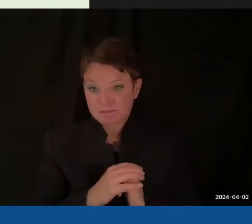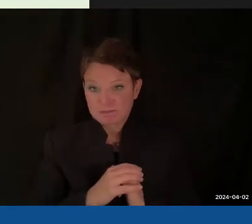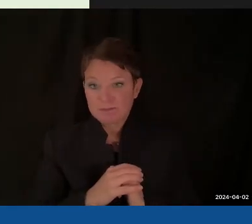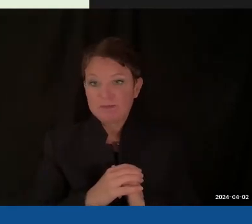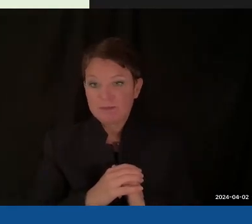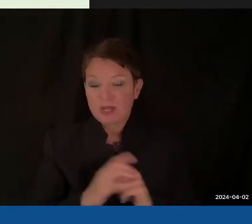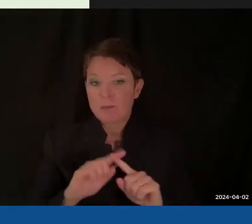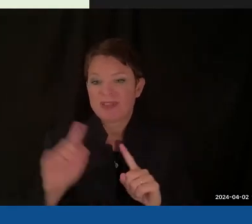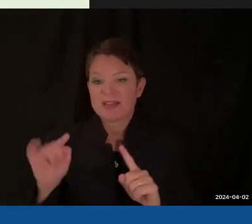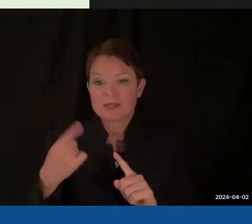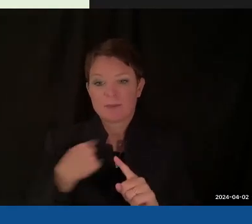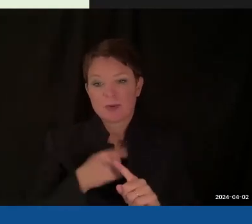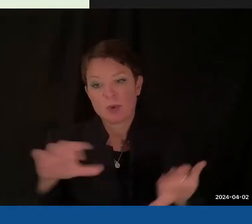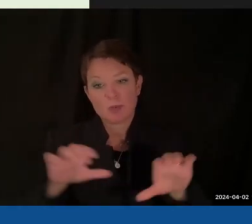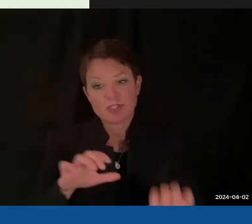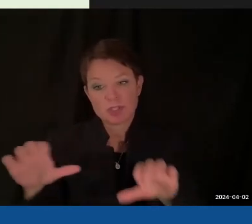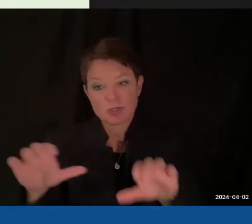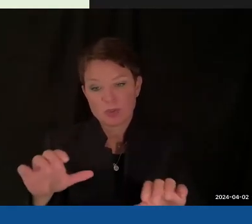But that would be something that we would do